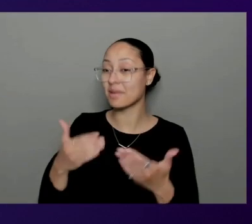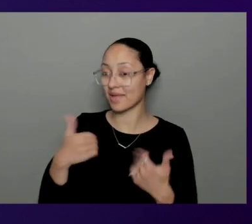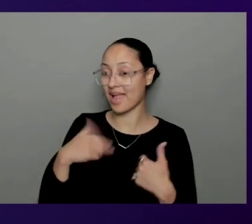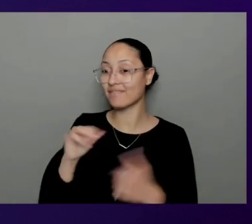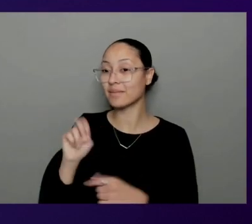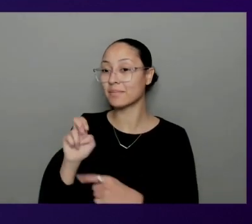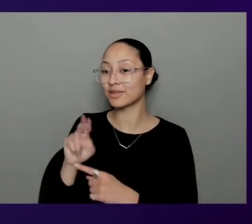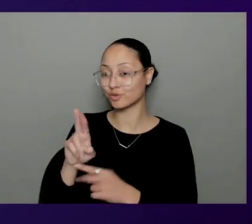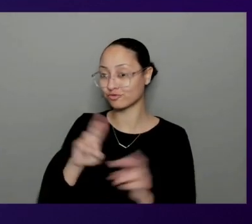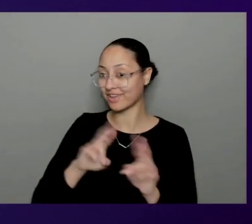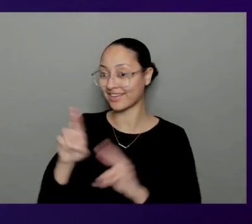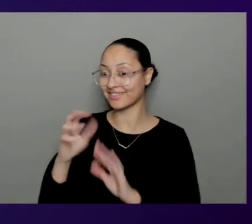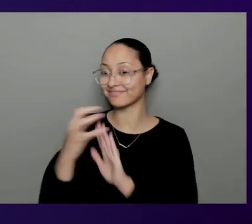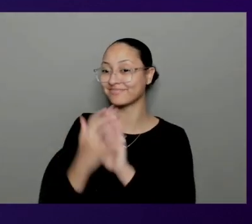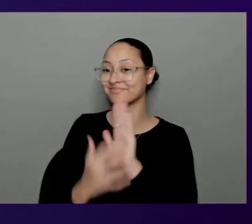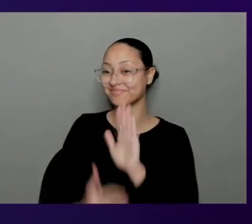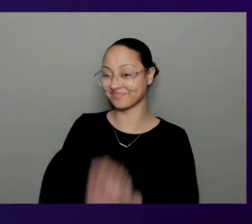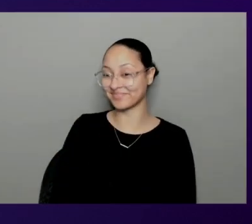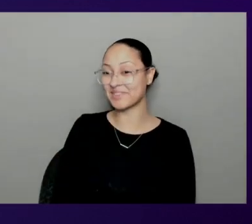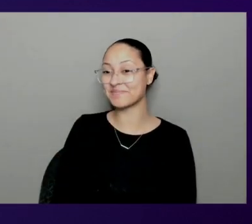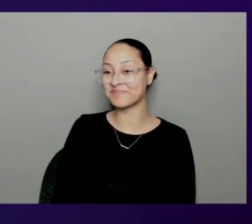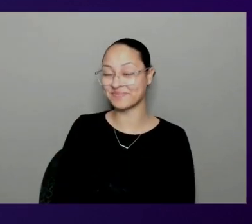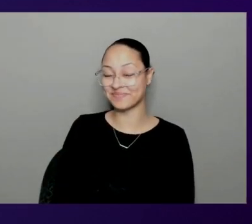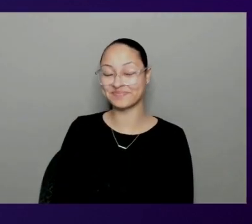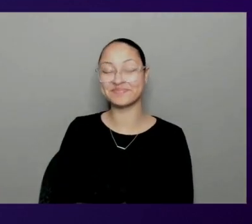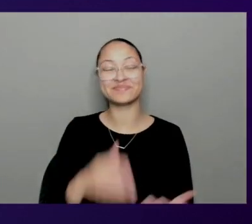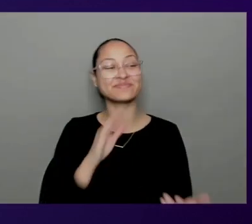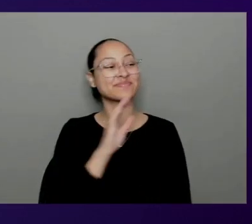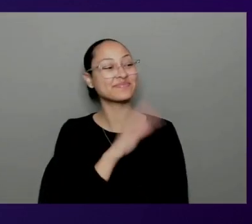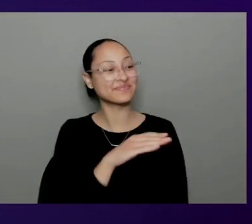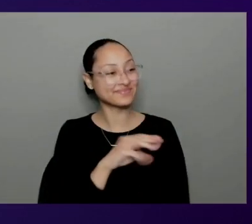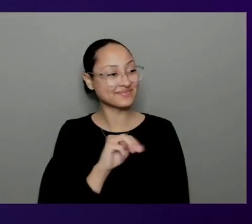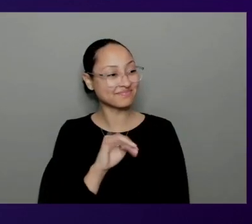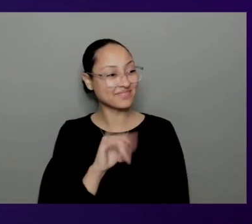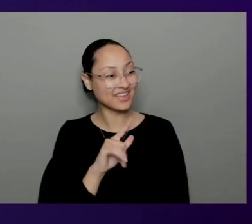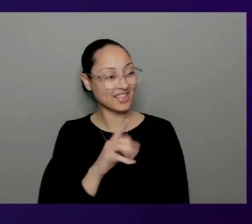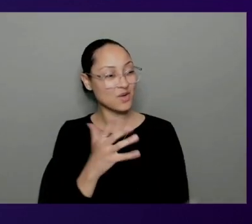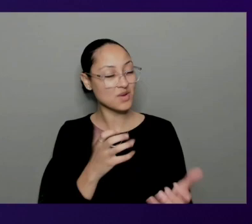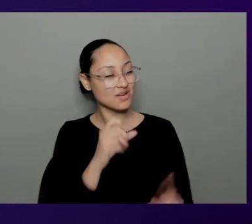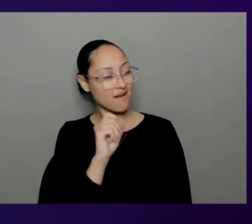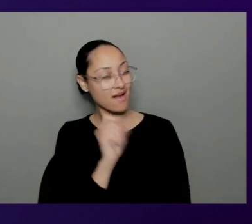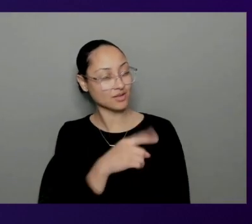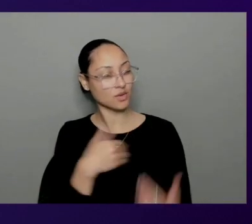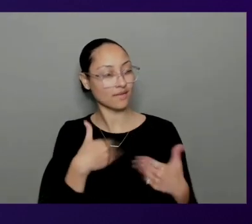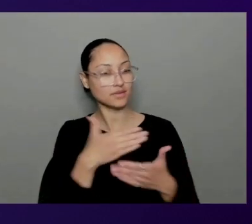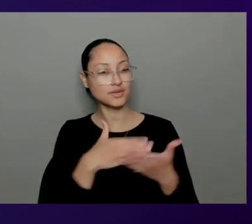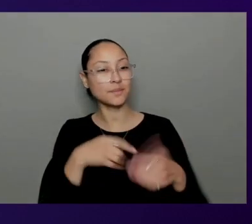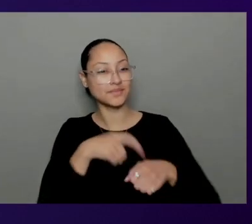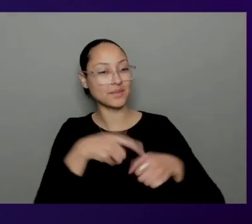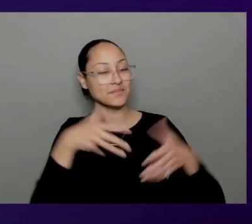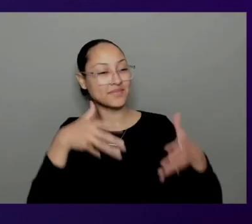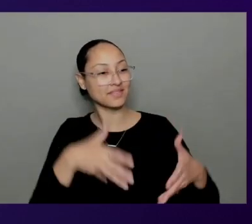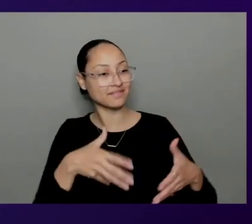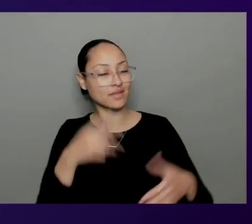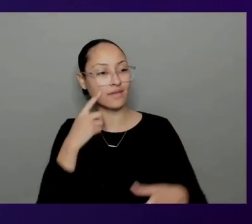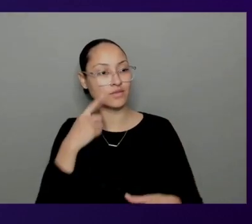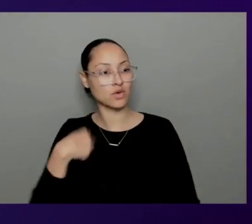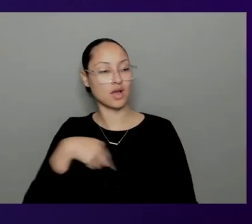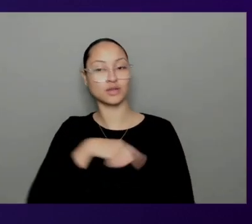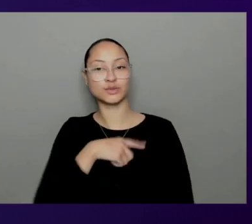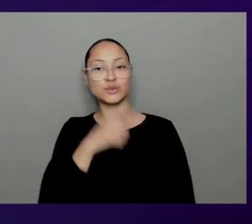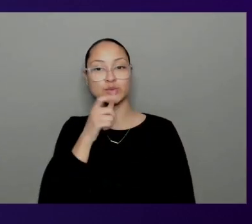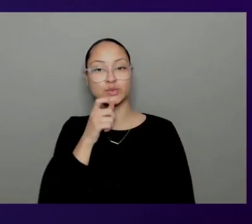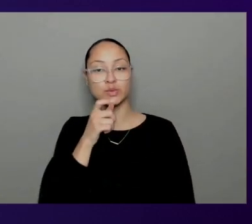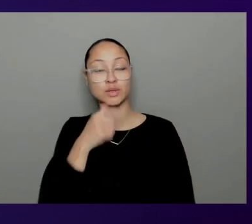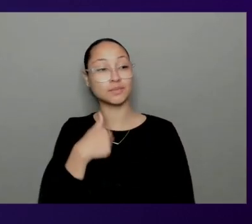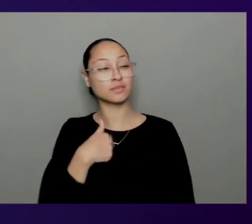menu. Yeah. Michael, I wanted to ask you, since we've got a little bit of time, for those of us, I'm